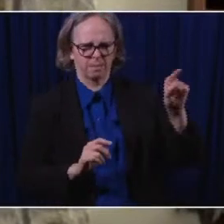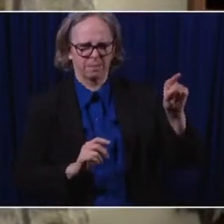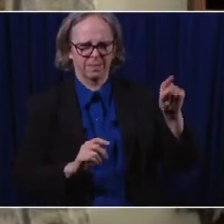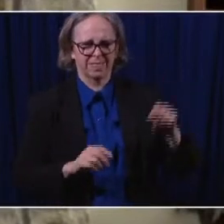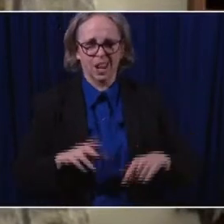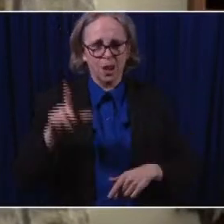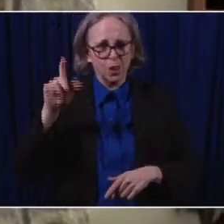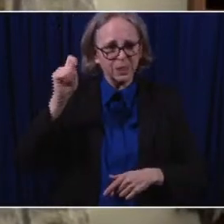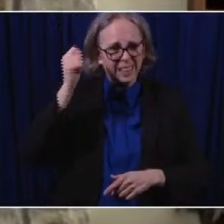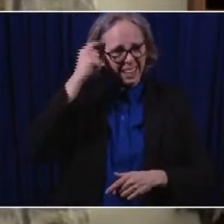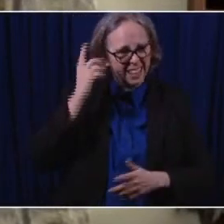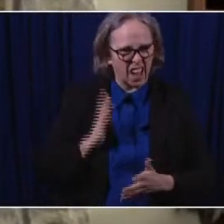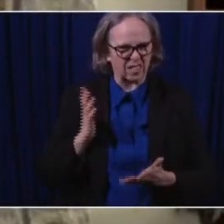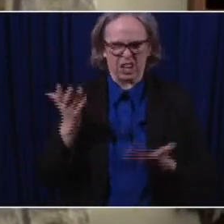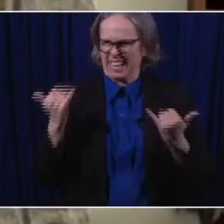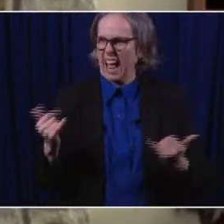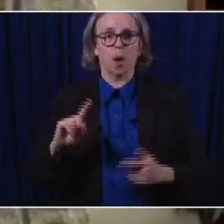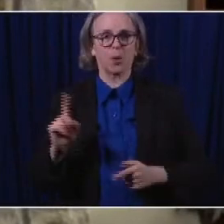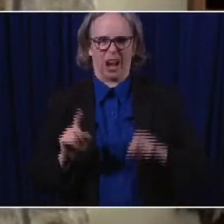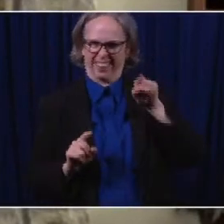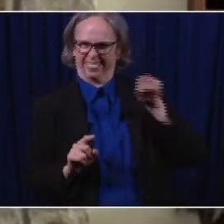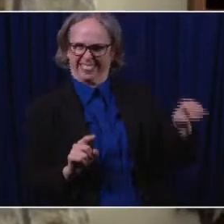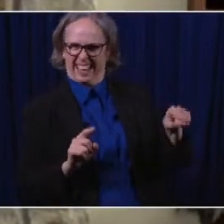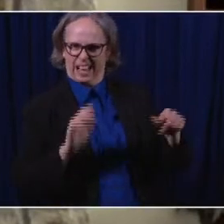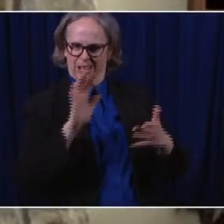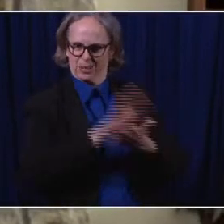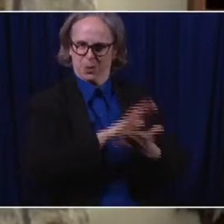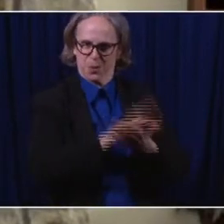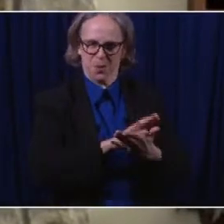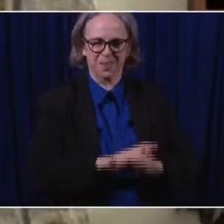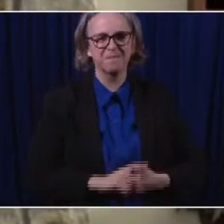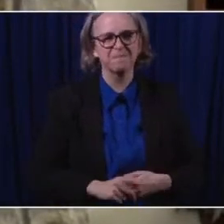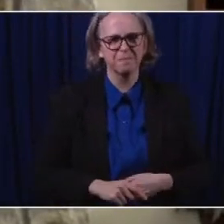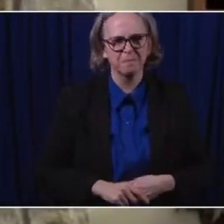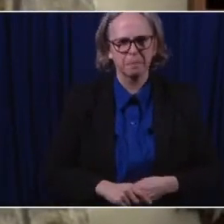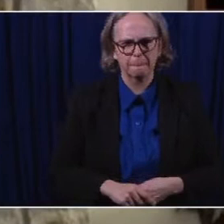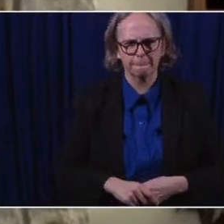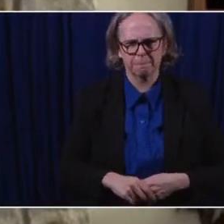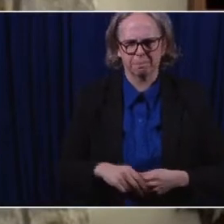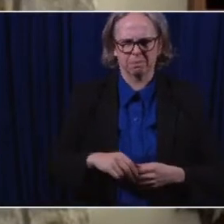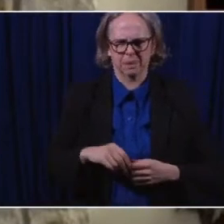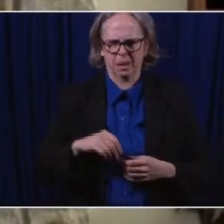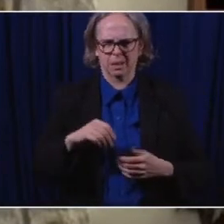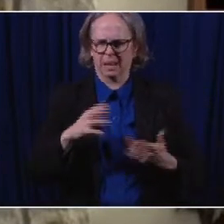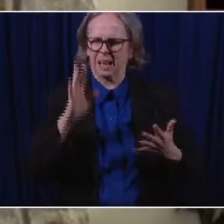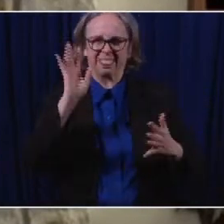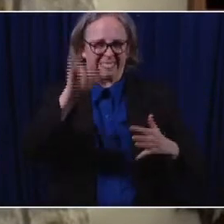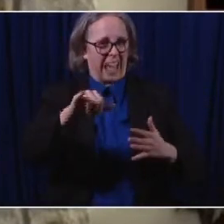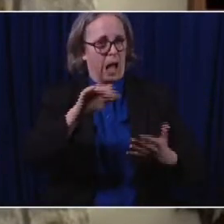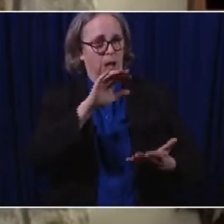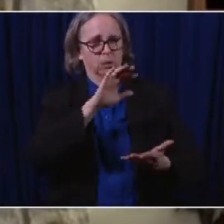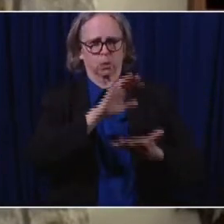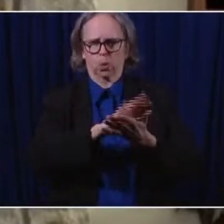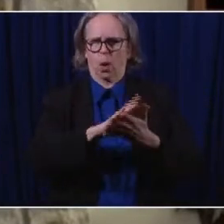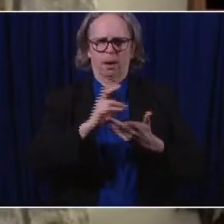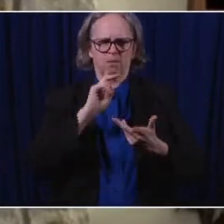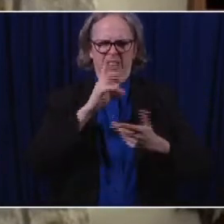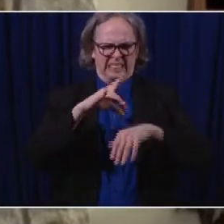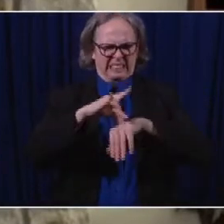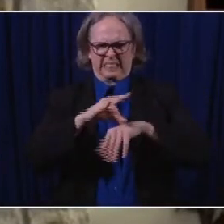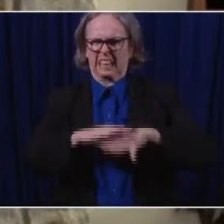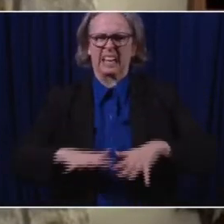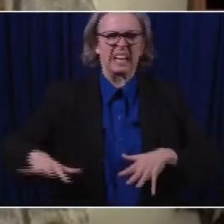the, actually in the biggest, I believe, still the biggest geographical sized district, school district in the state